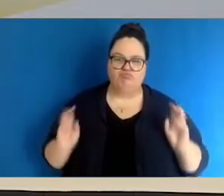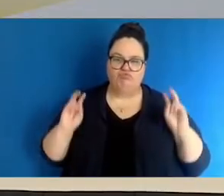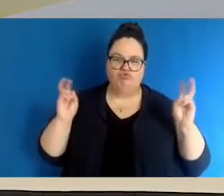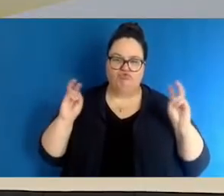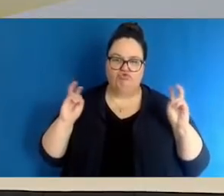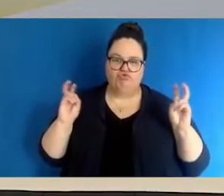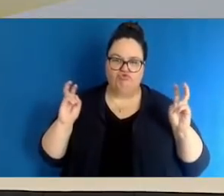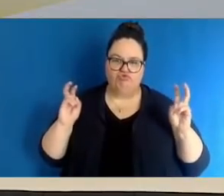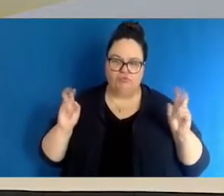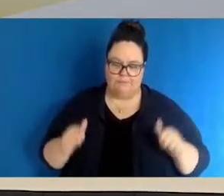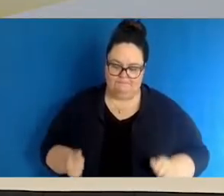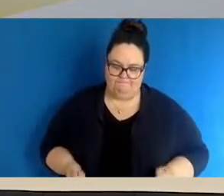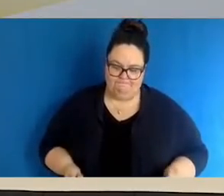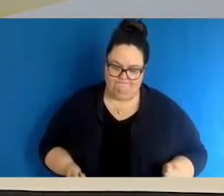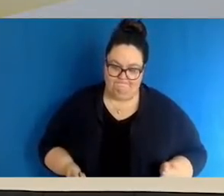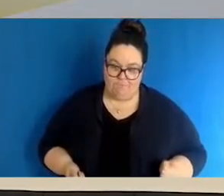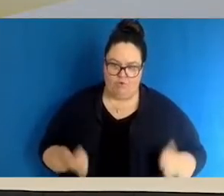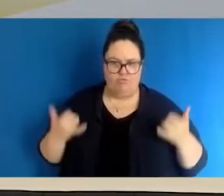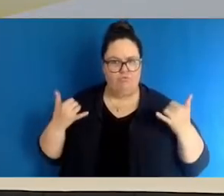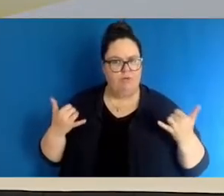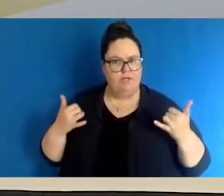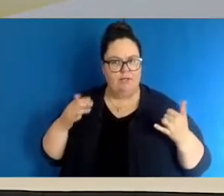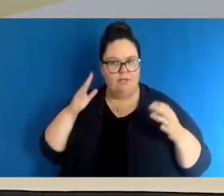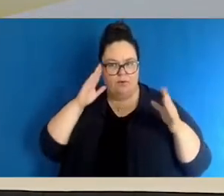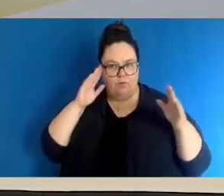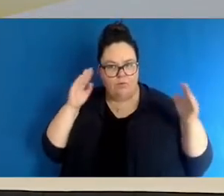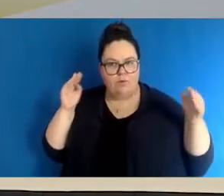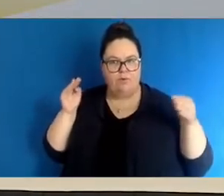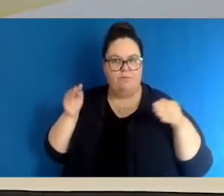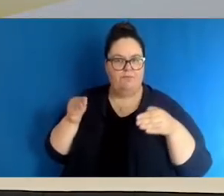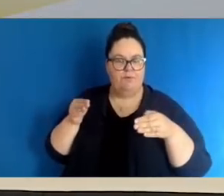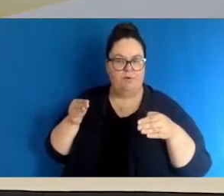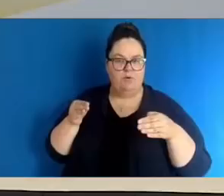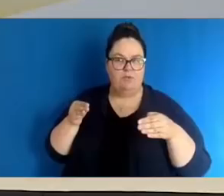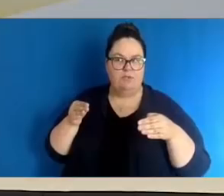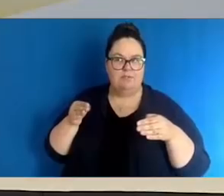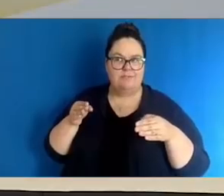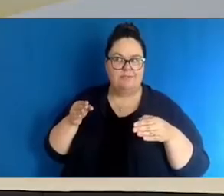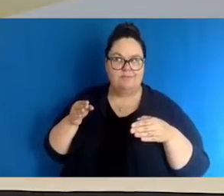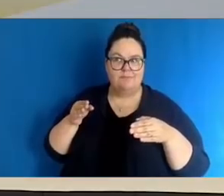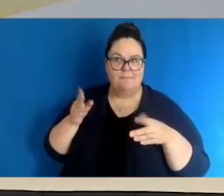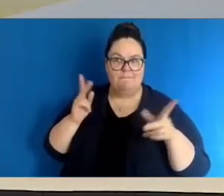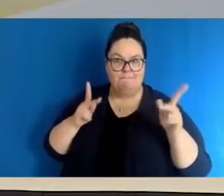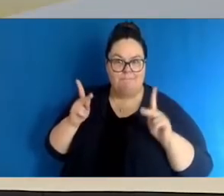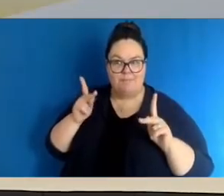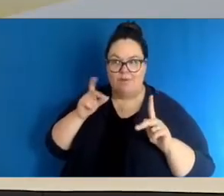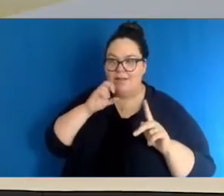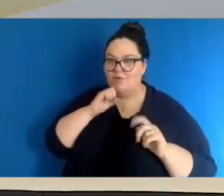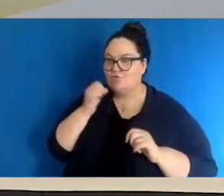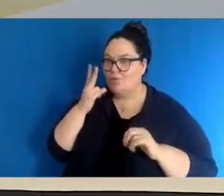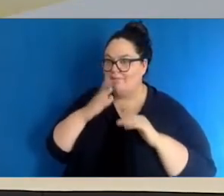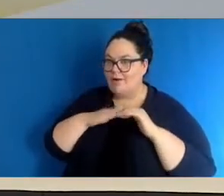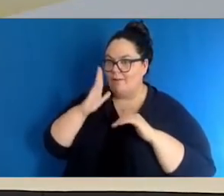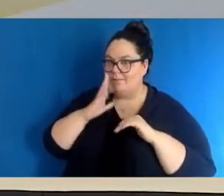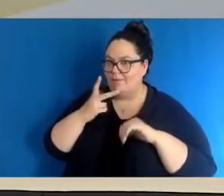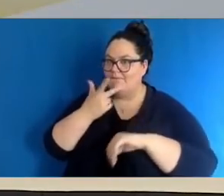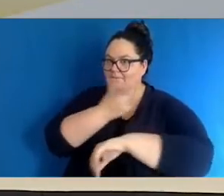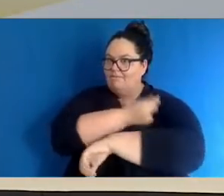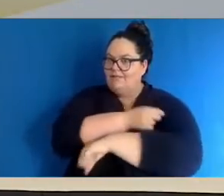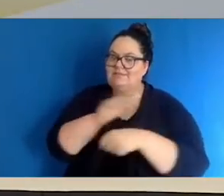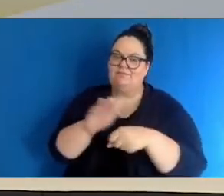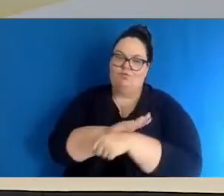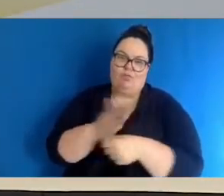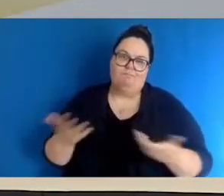that. At this point, we are focused on making sure we get as many eligible Islanders fully vaccinated